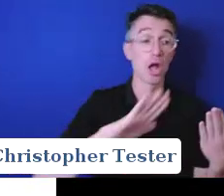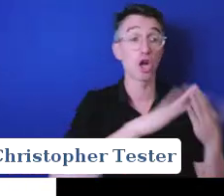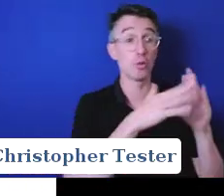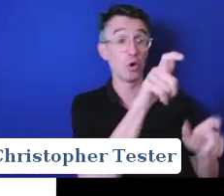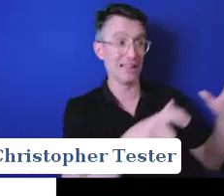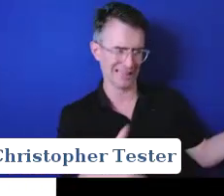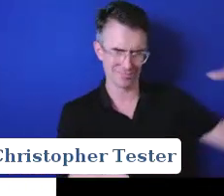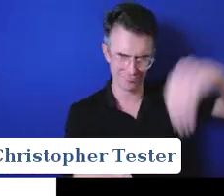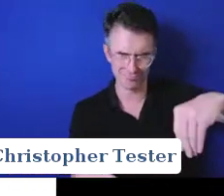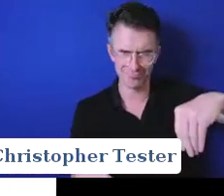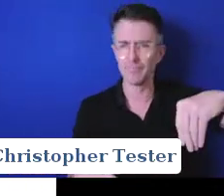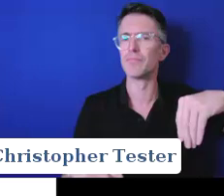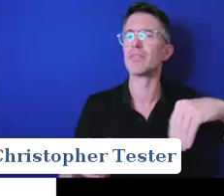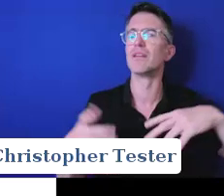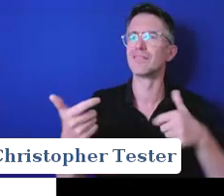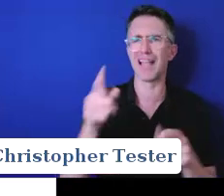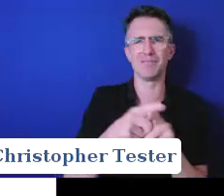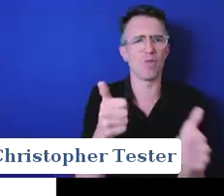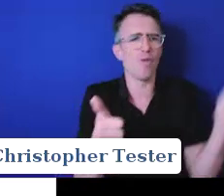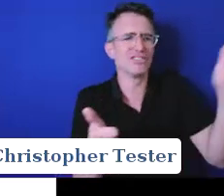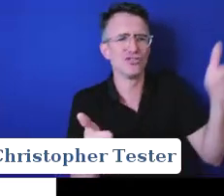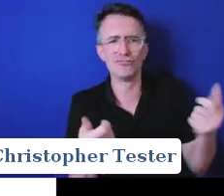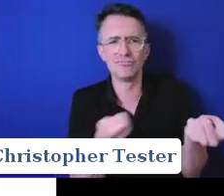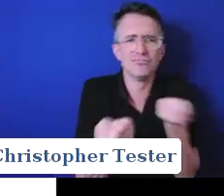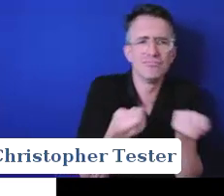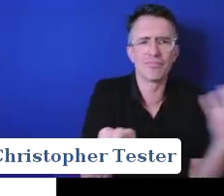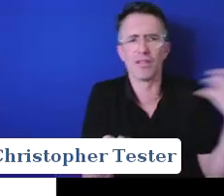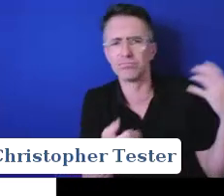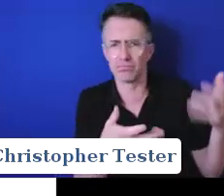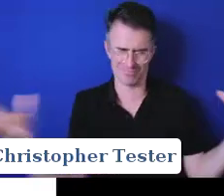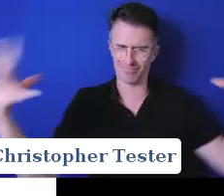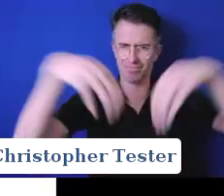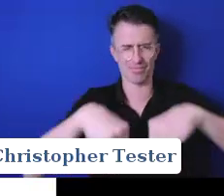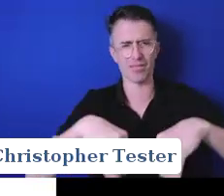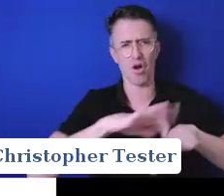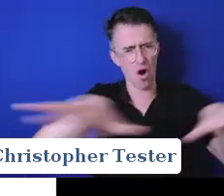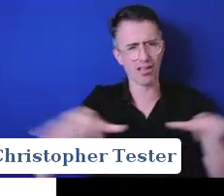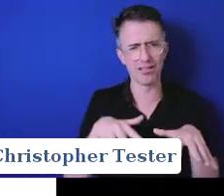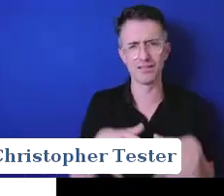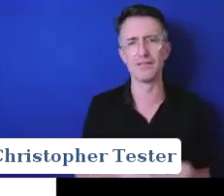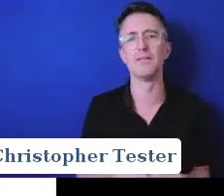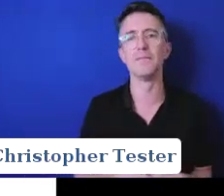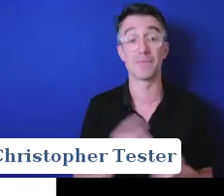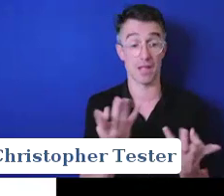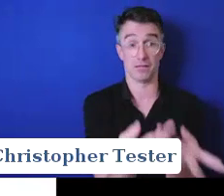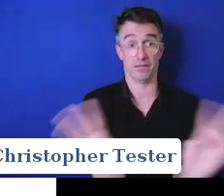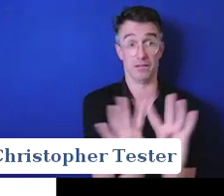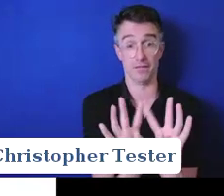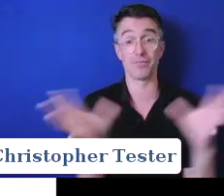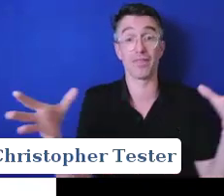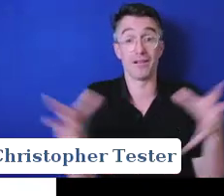significantly contributes to the success of the disability identification mechanism in the